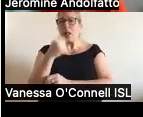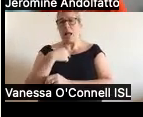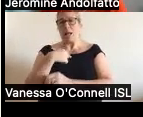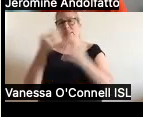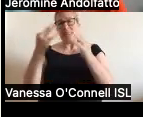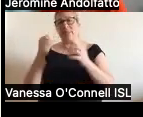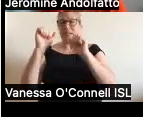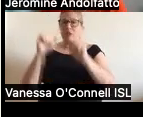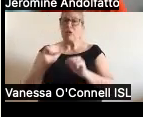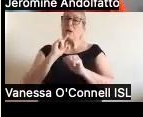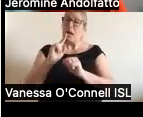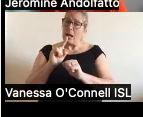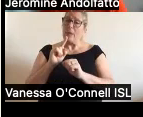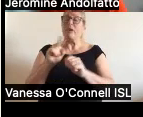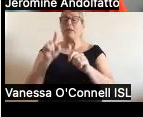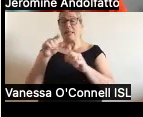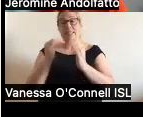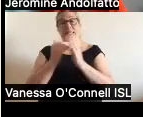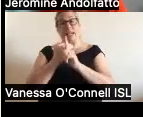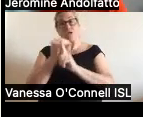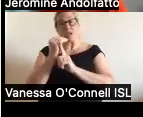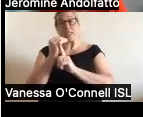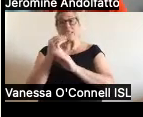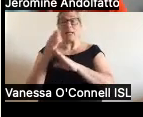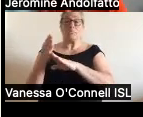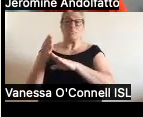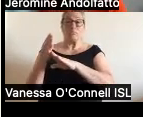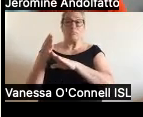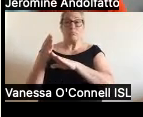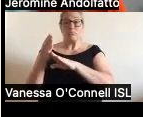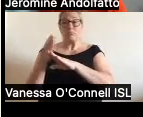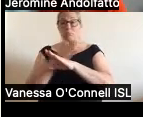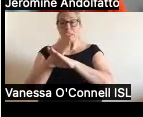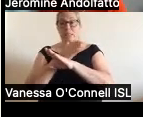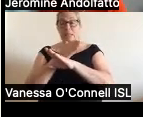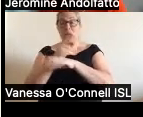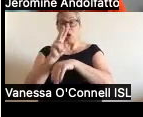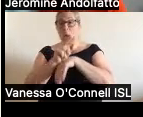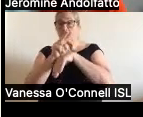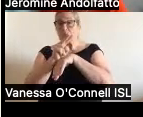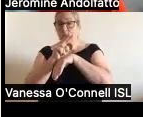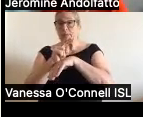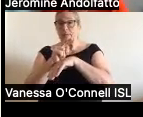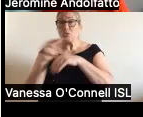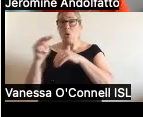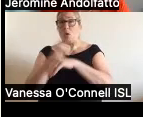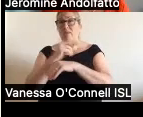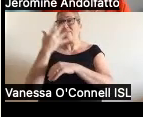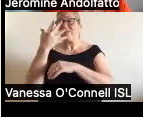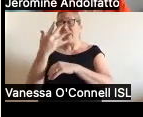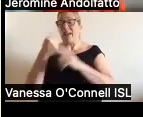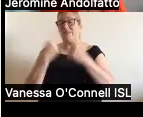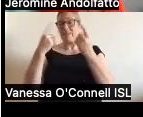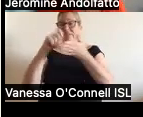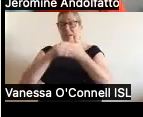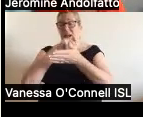However, this increase previously was observed over 5 electoral cycles. So there is still a lot